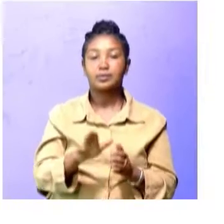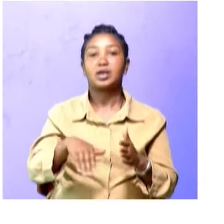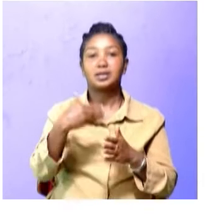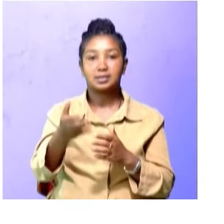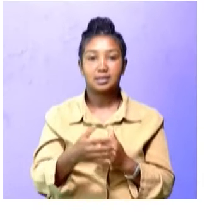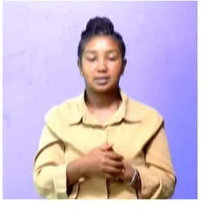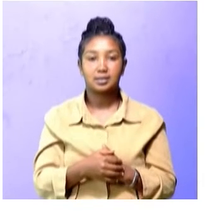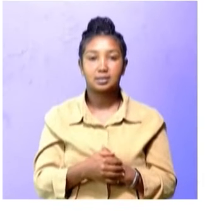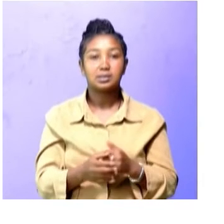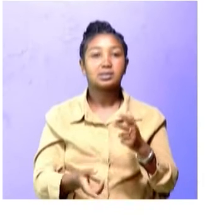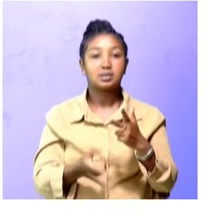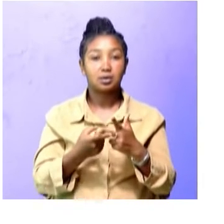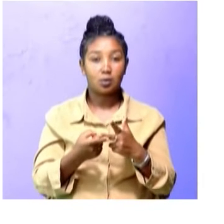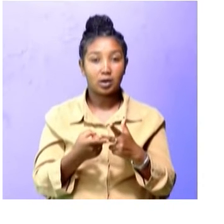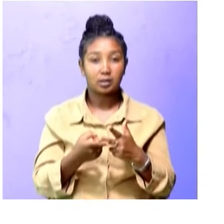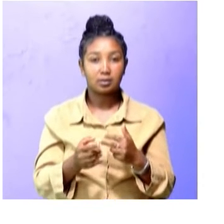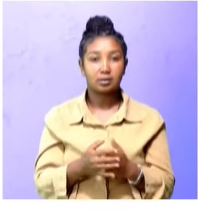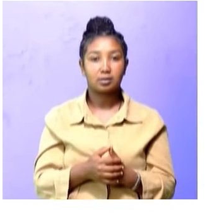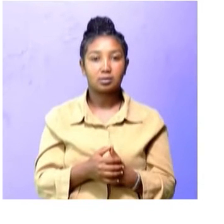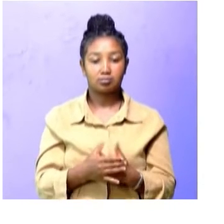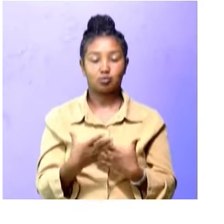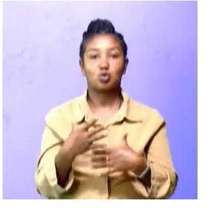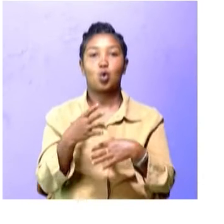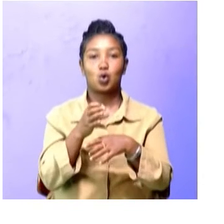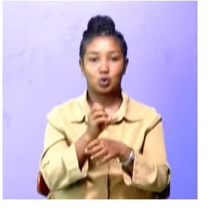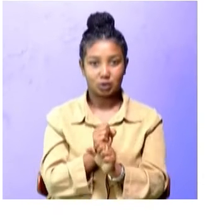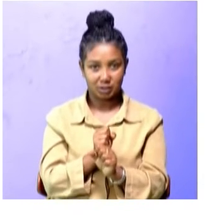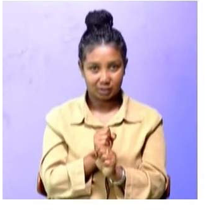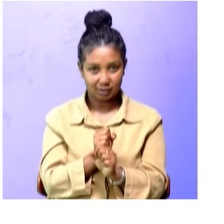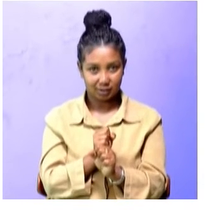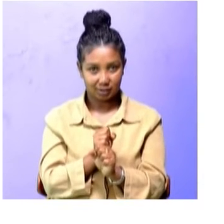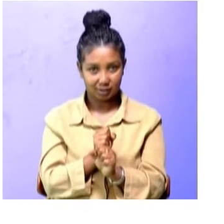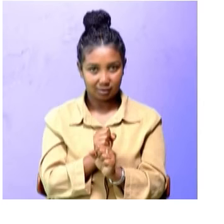And the third one, conclusion.